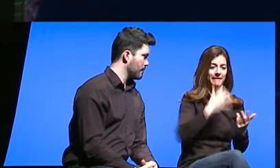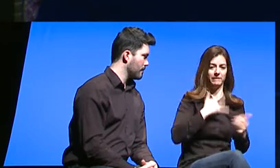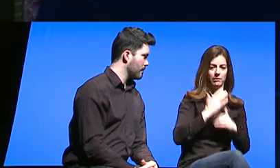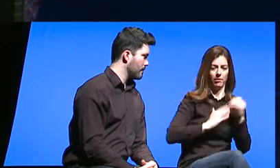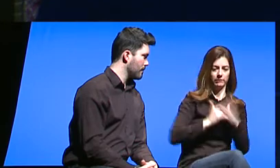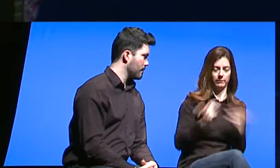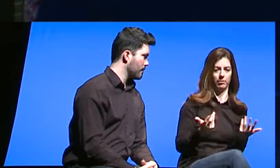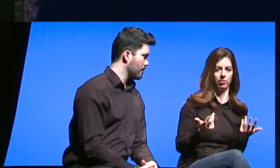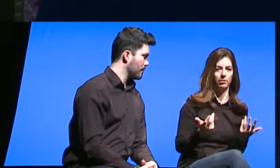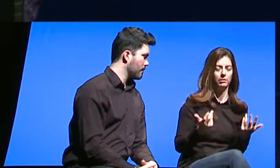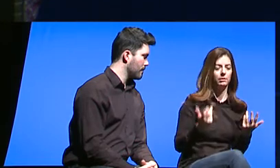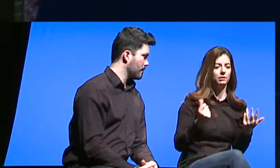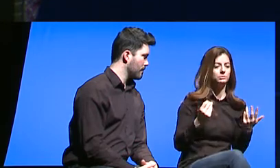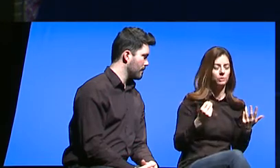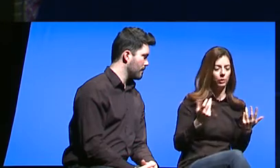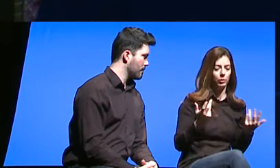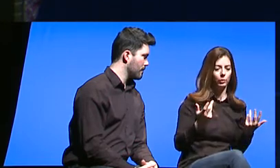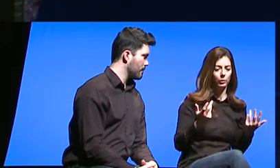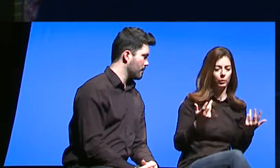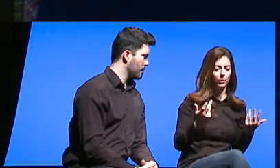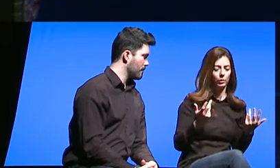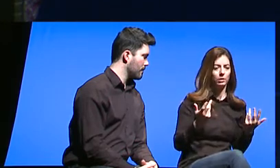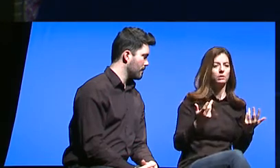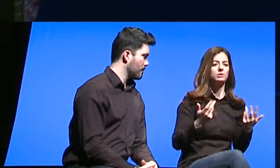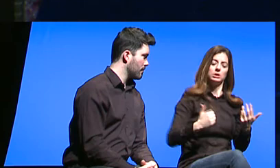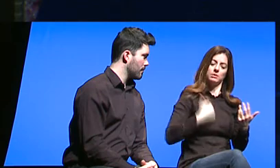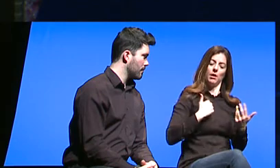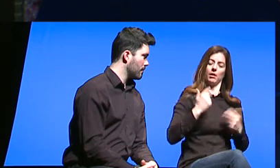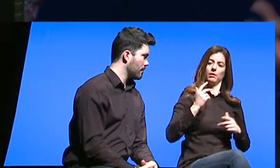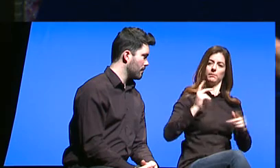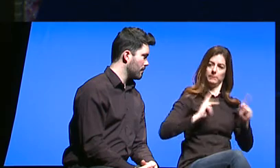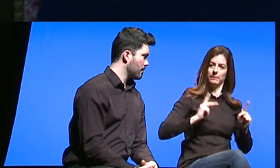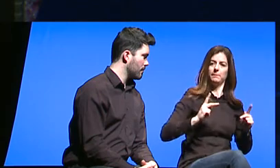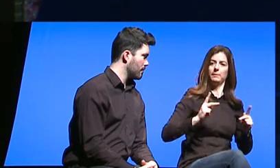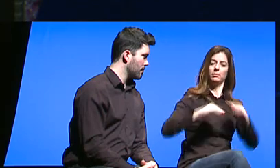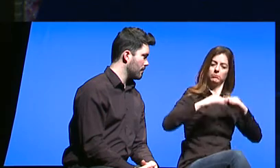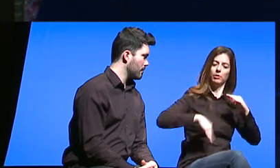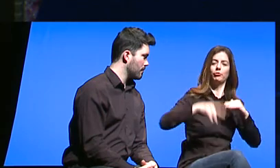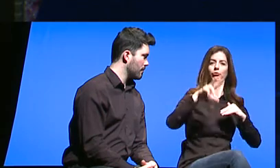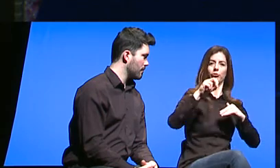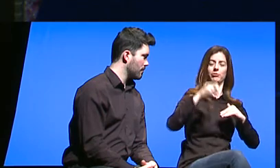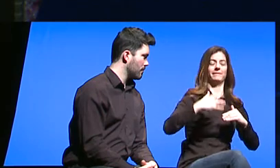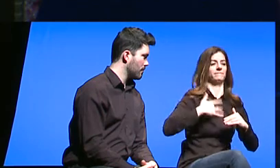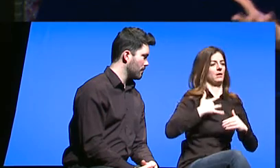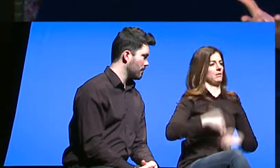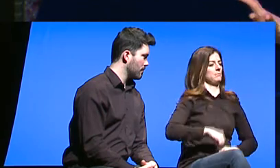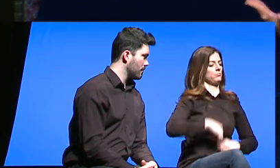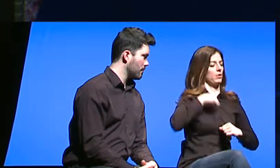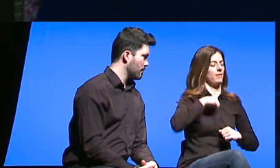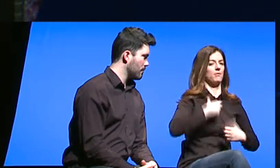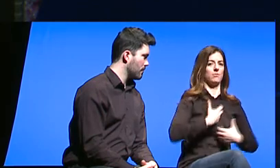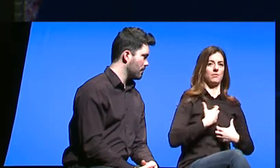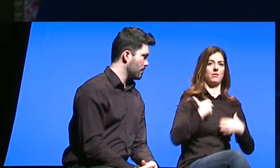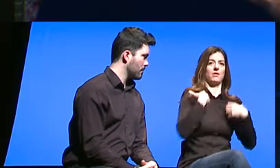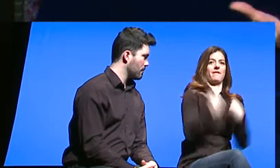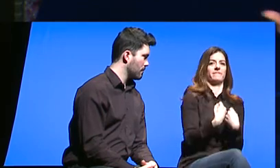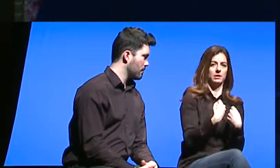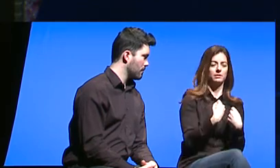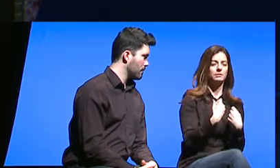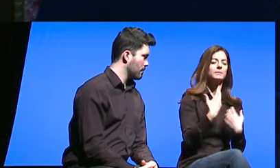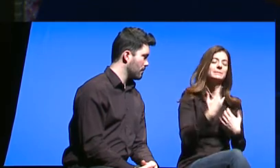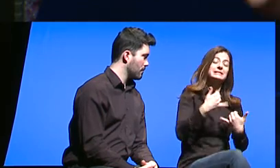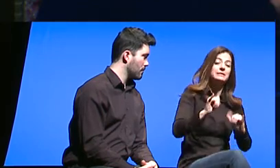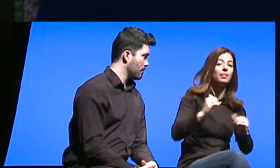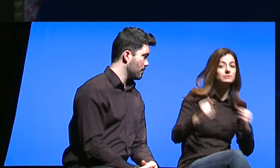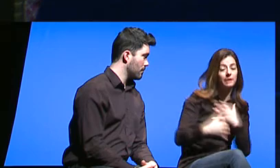people who felt proud and confident and able to speak up. That doesn't mean that they may not feel at risk, but that